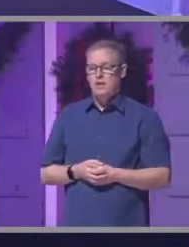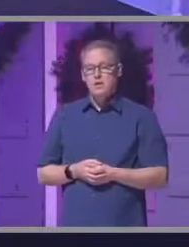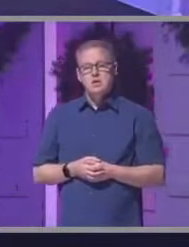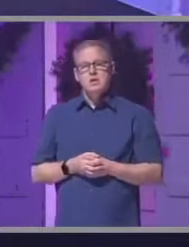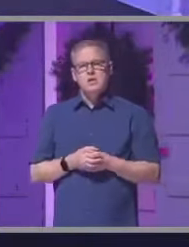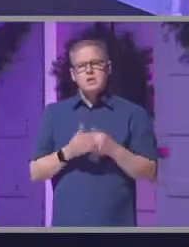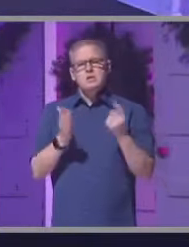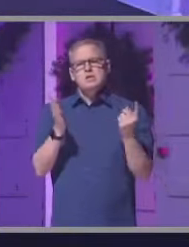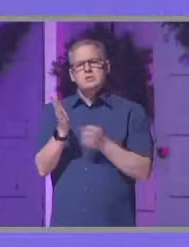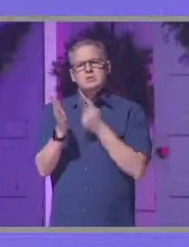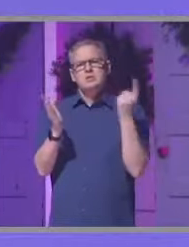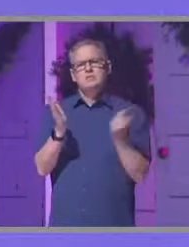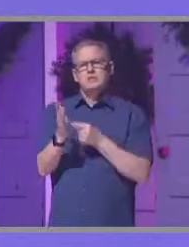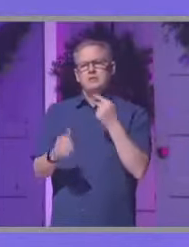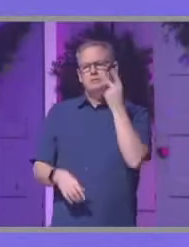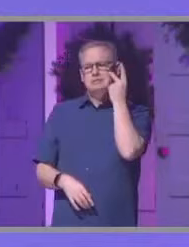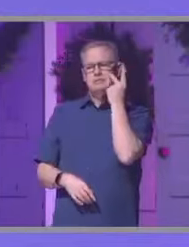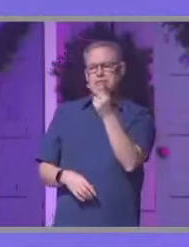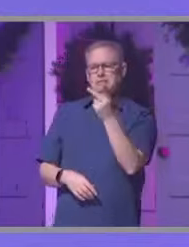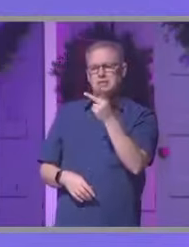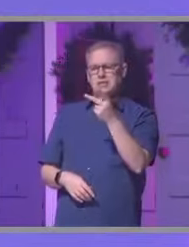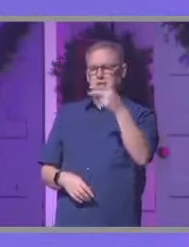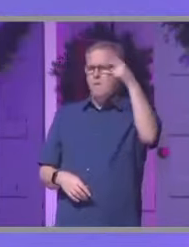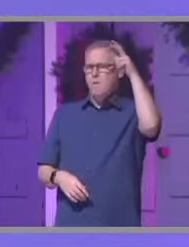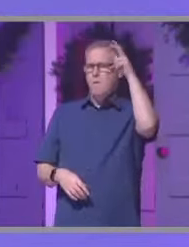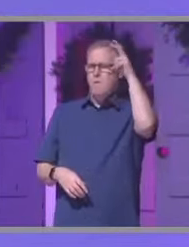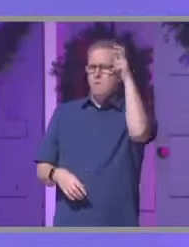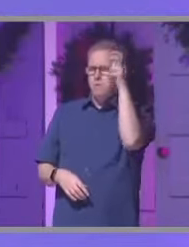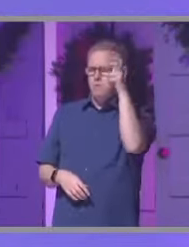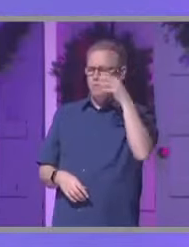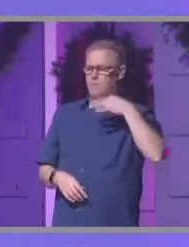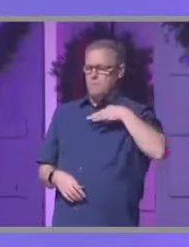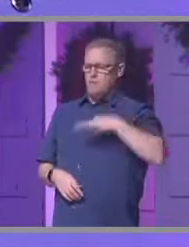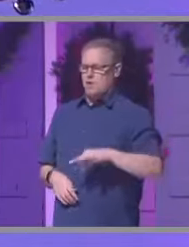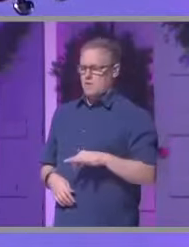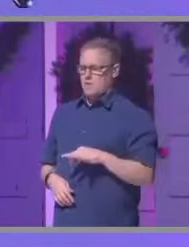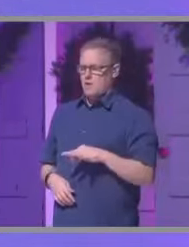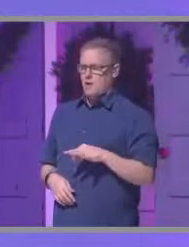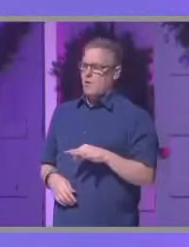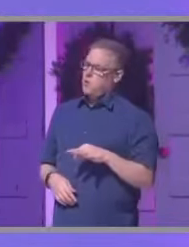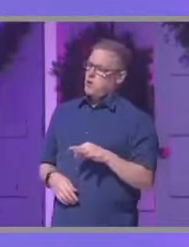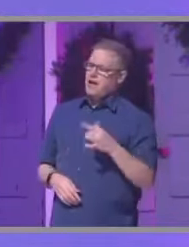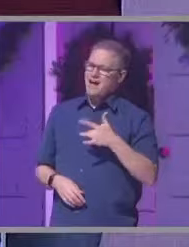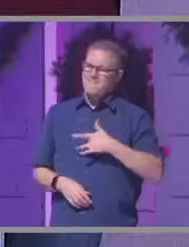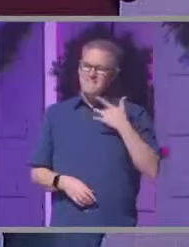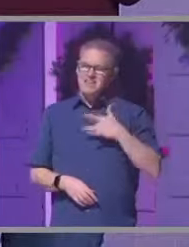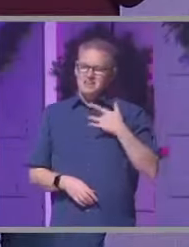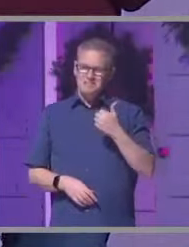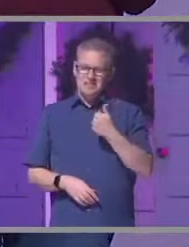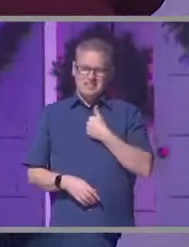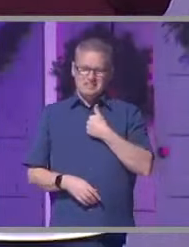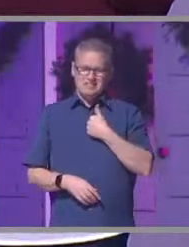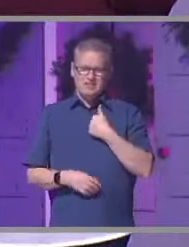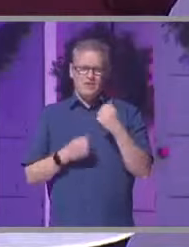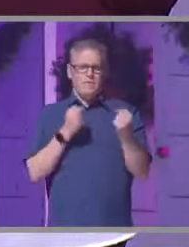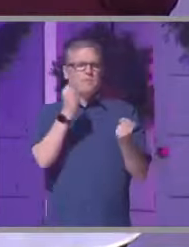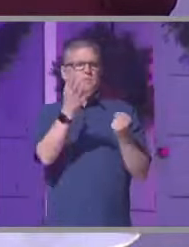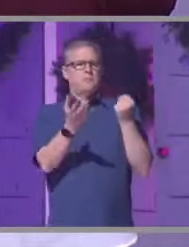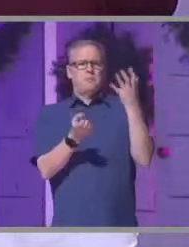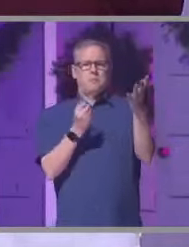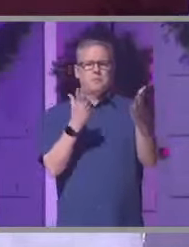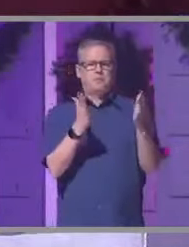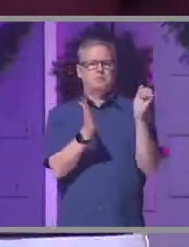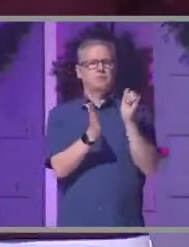When I see the wicked prospering, when I feel I have no voice